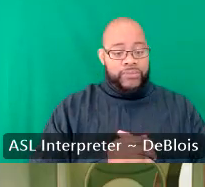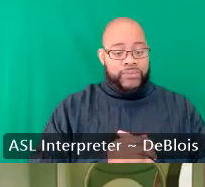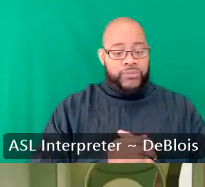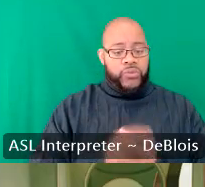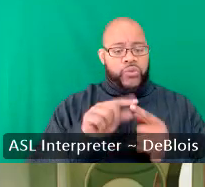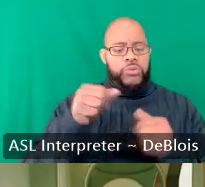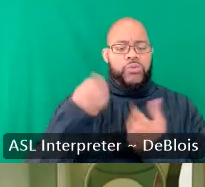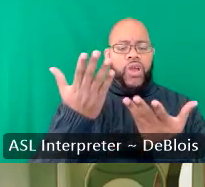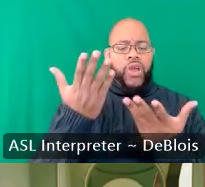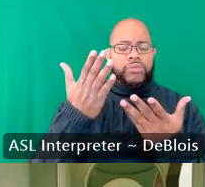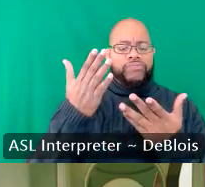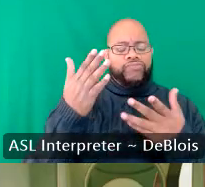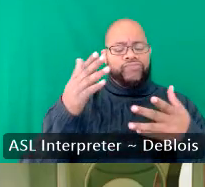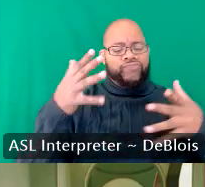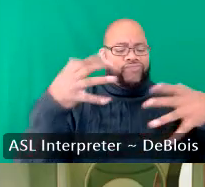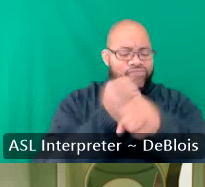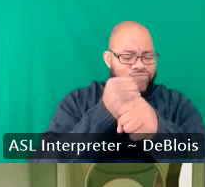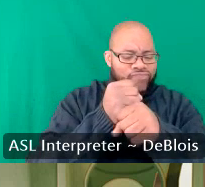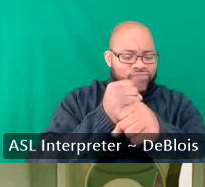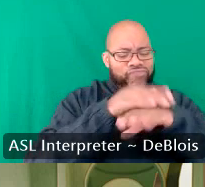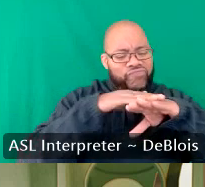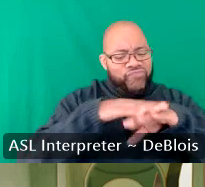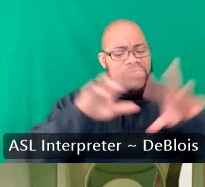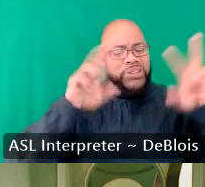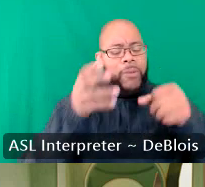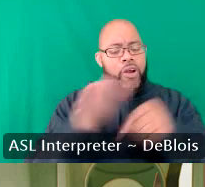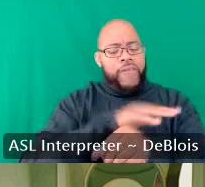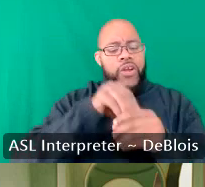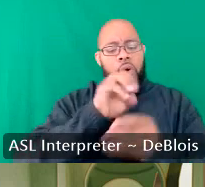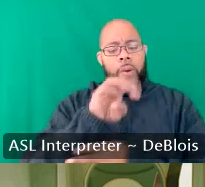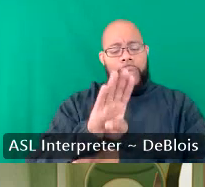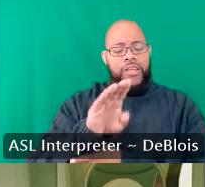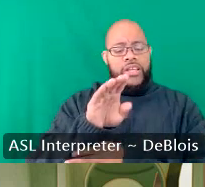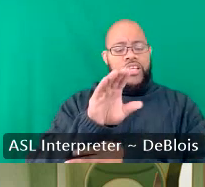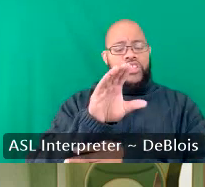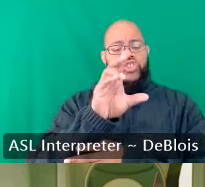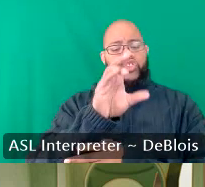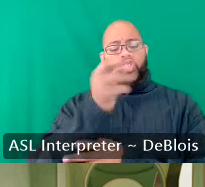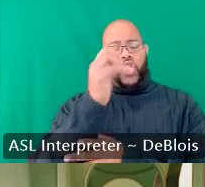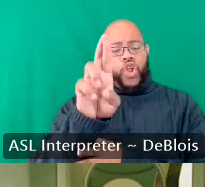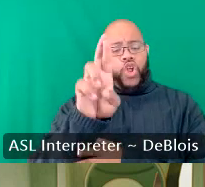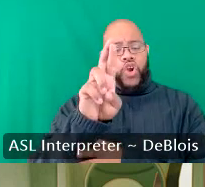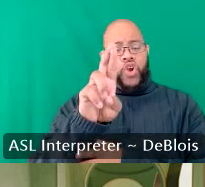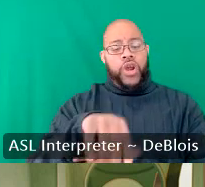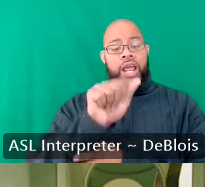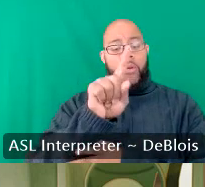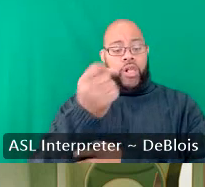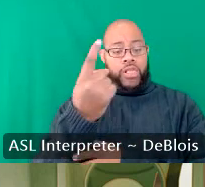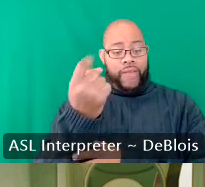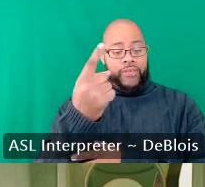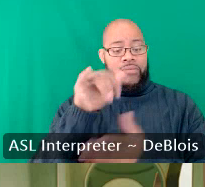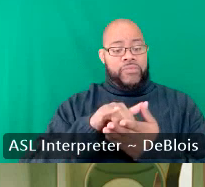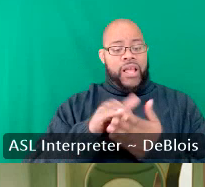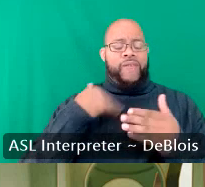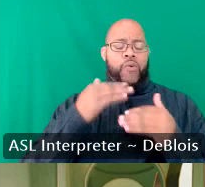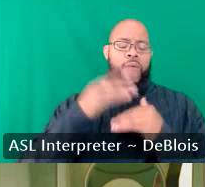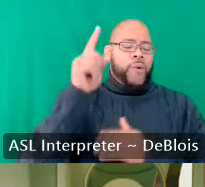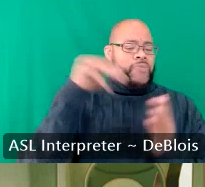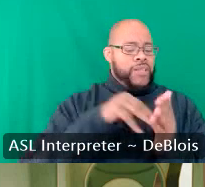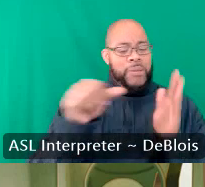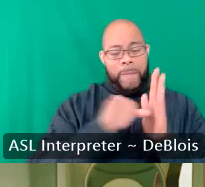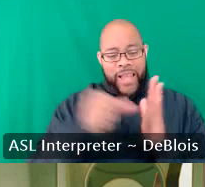provide an overview of the topics covered in OMB Circular A-11. This circular has over 1,000 pages